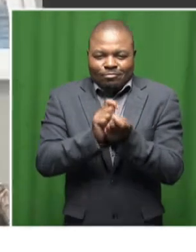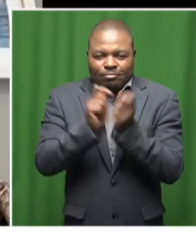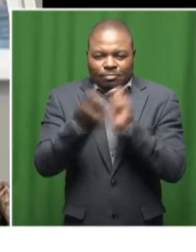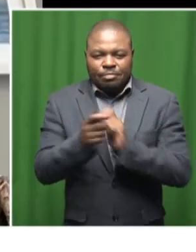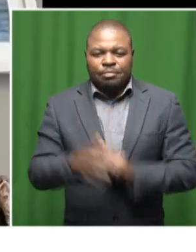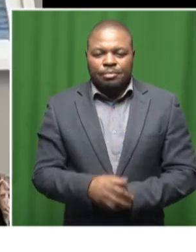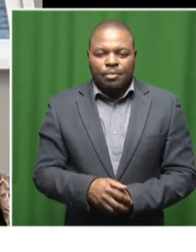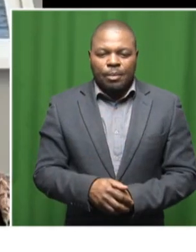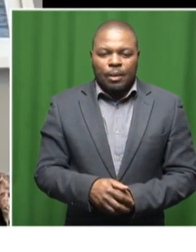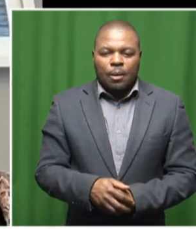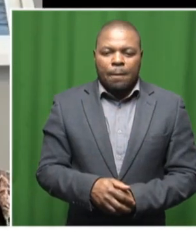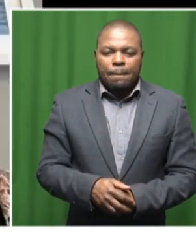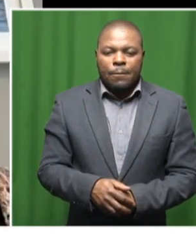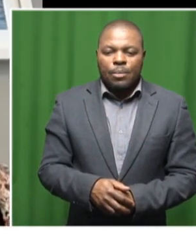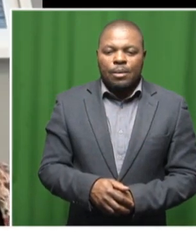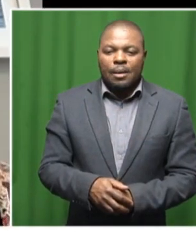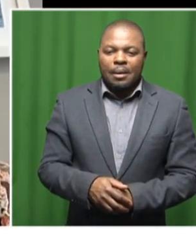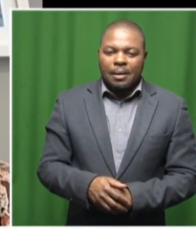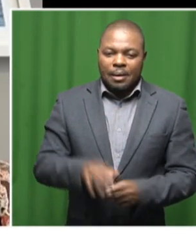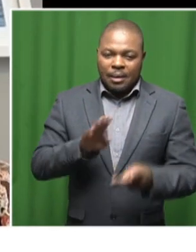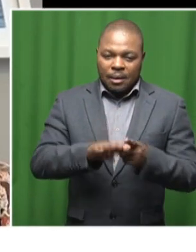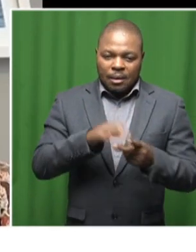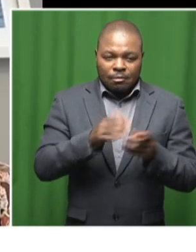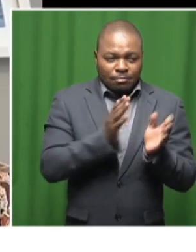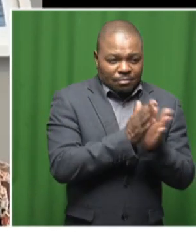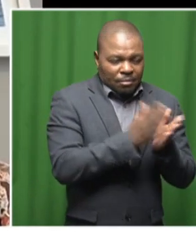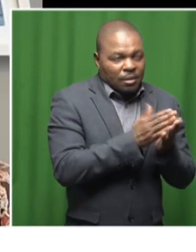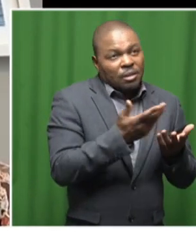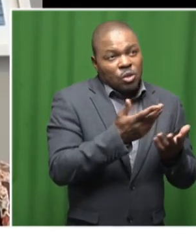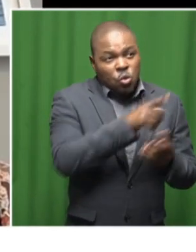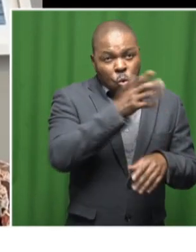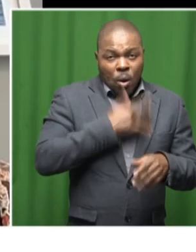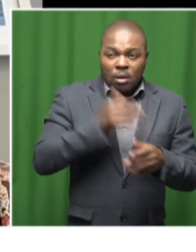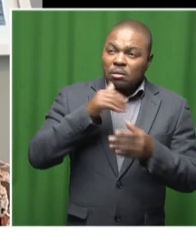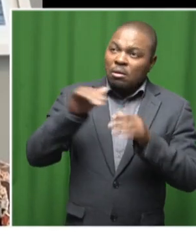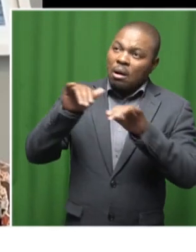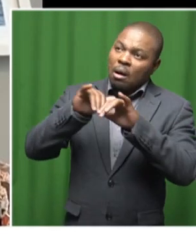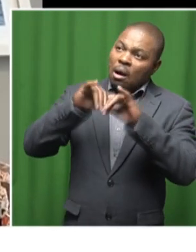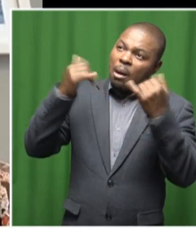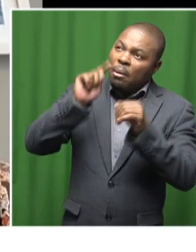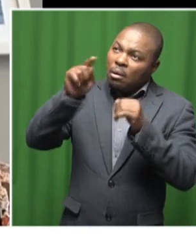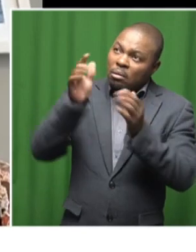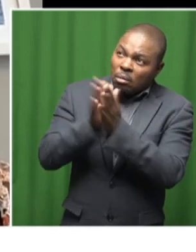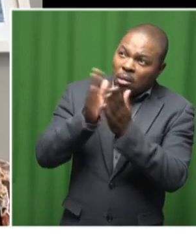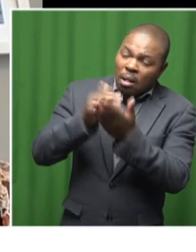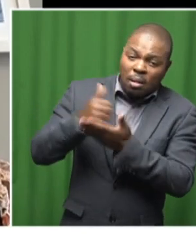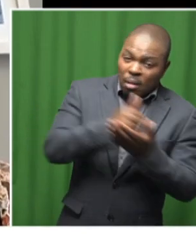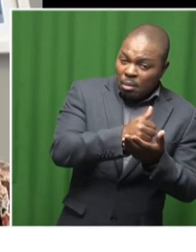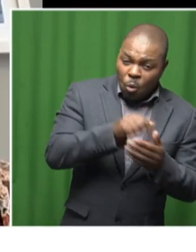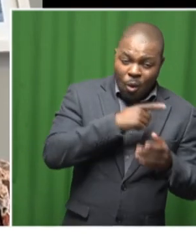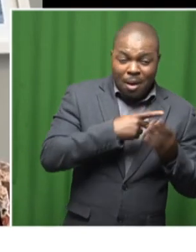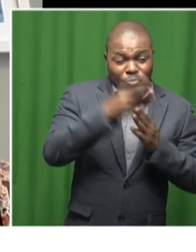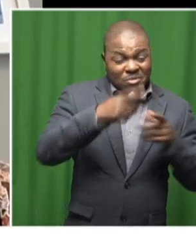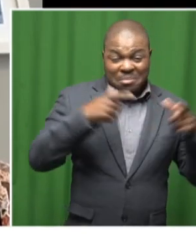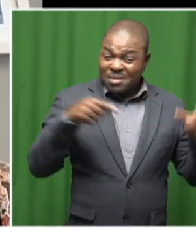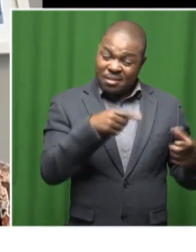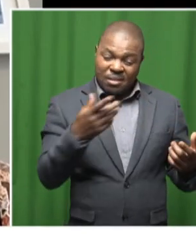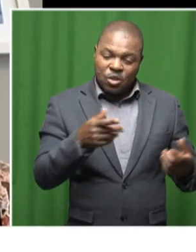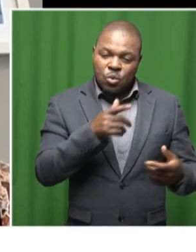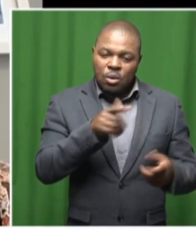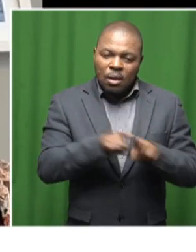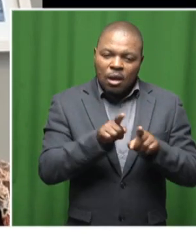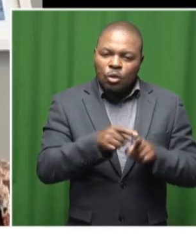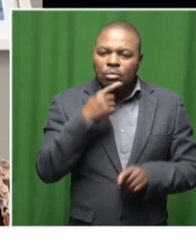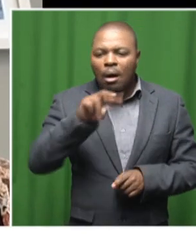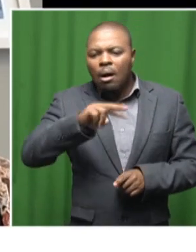Also looking to, solicit assistance from the corporate sector, because this is a huge project. And as you mentioned that you're going to be, helping